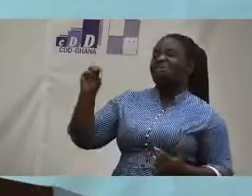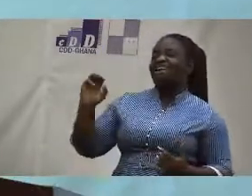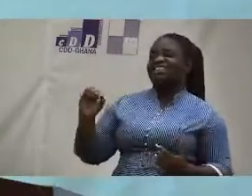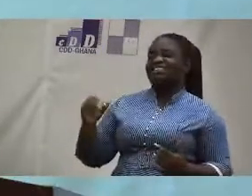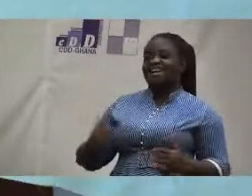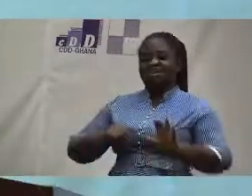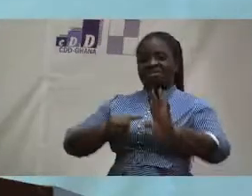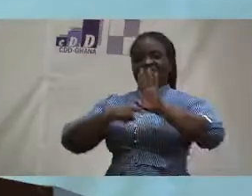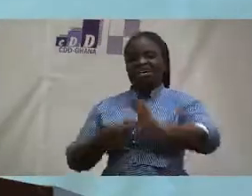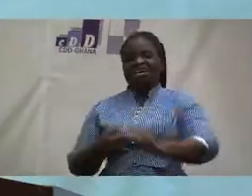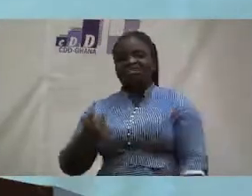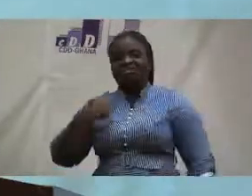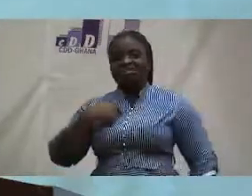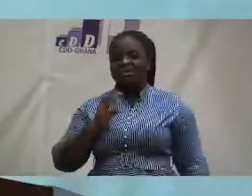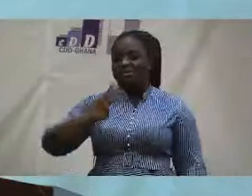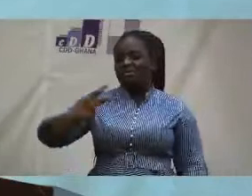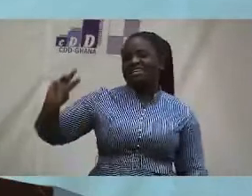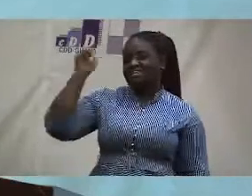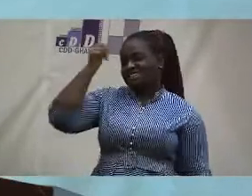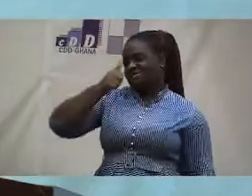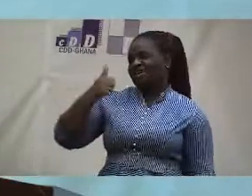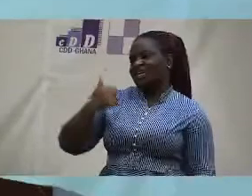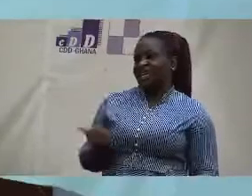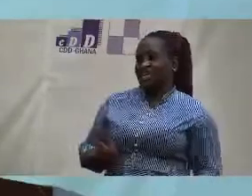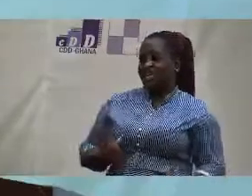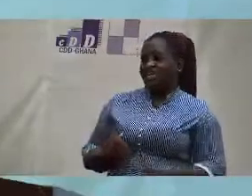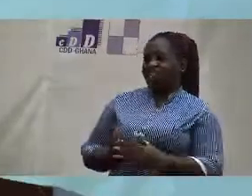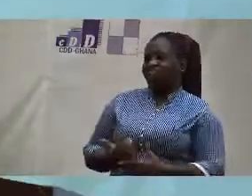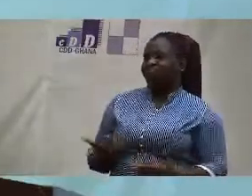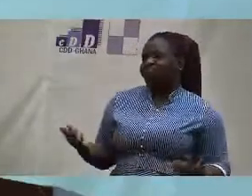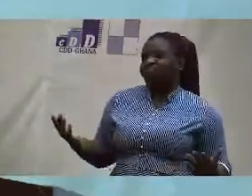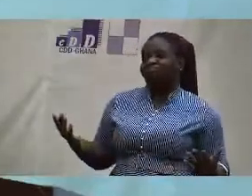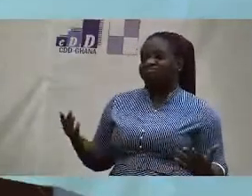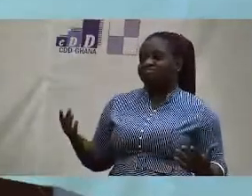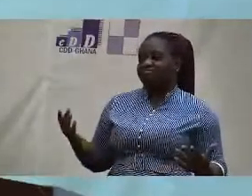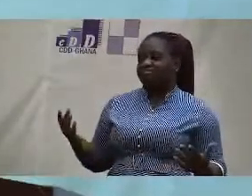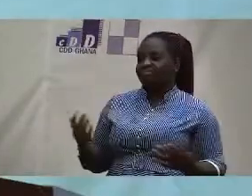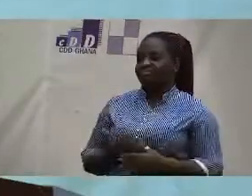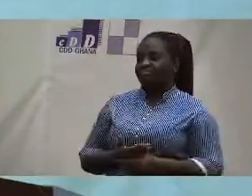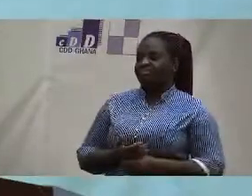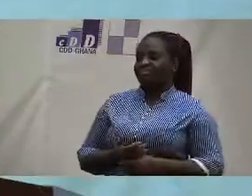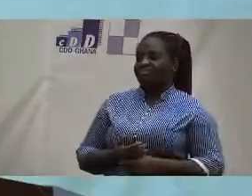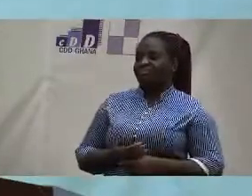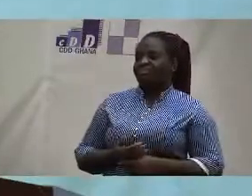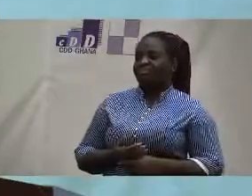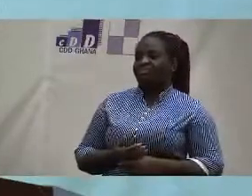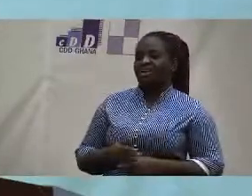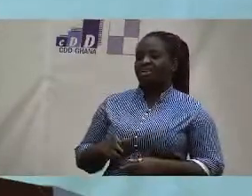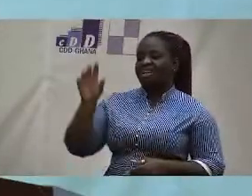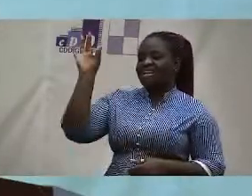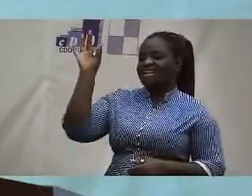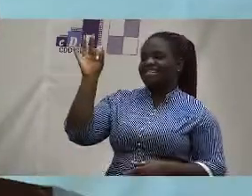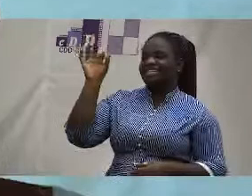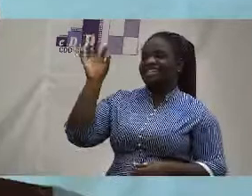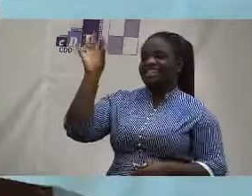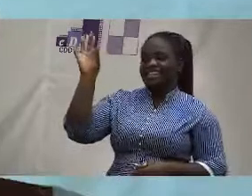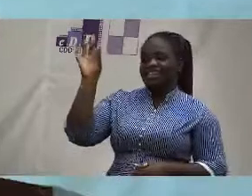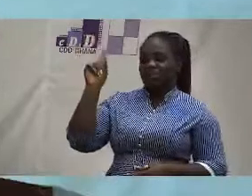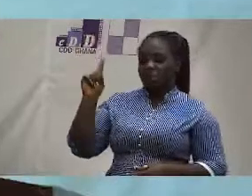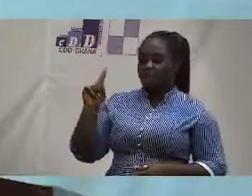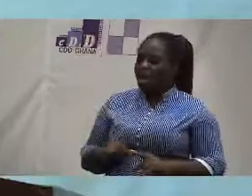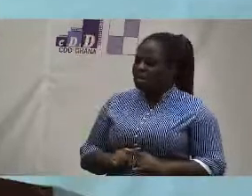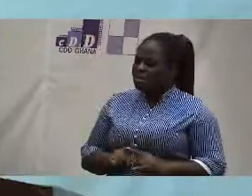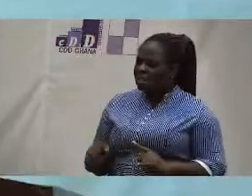started from West Africa with the Benin Constitutional Conference of 1991. But